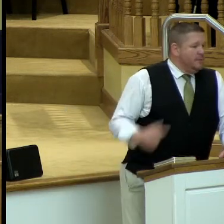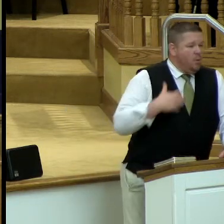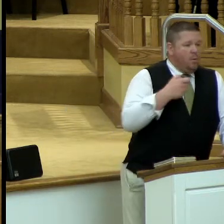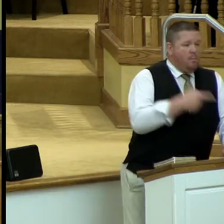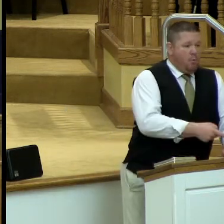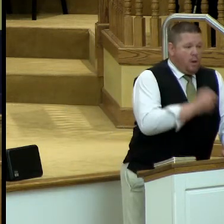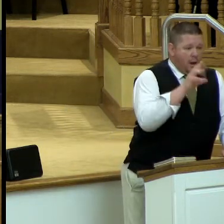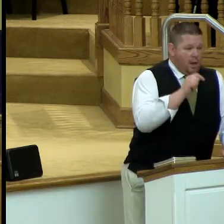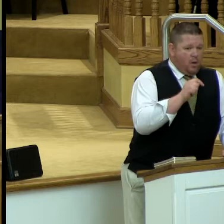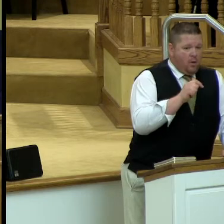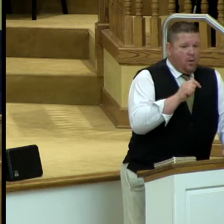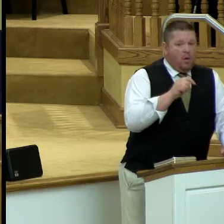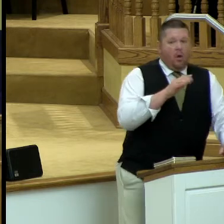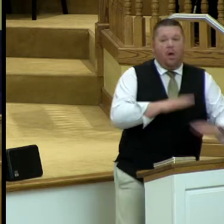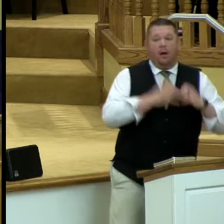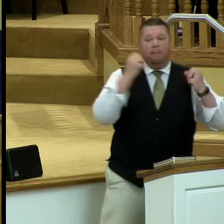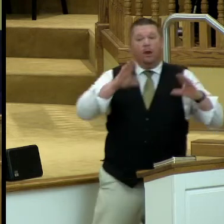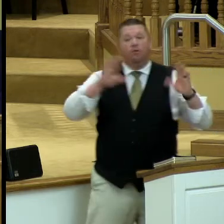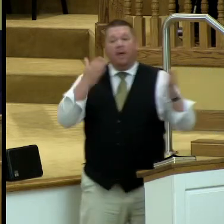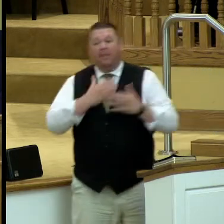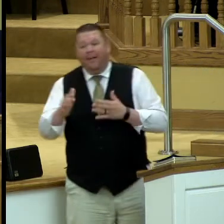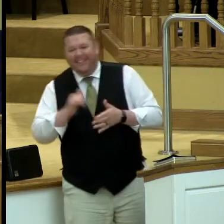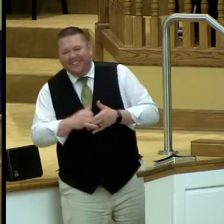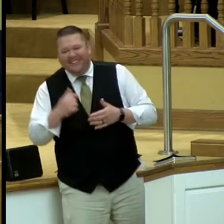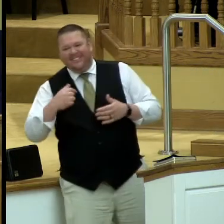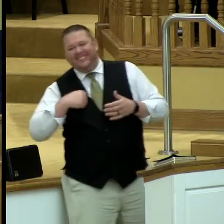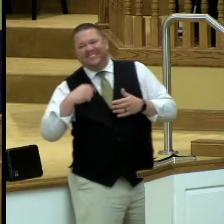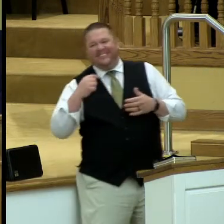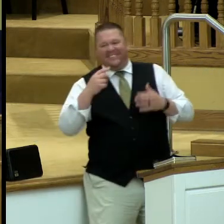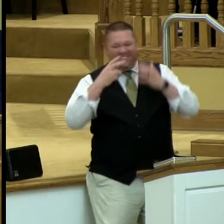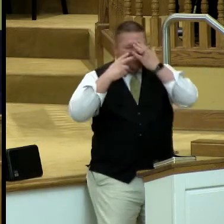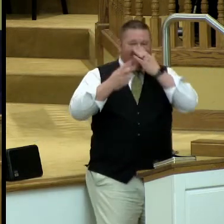Amen. I want to point out, on top of the many different great things